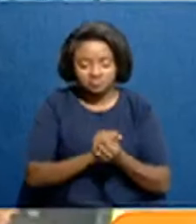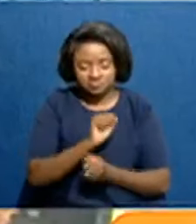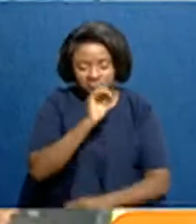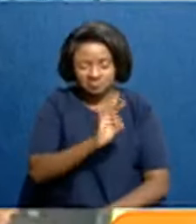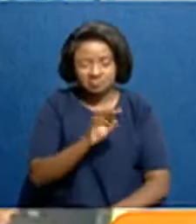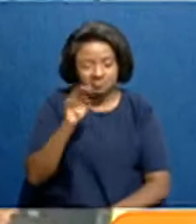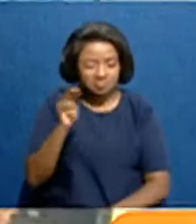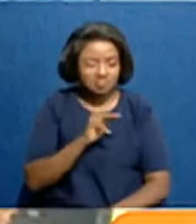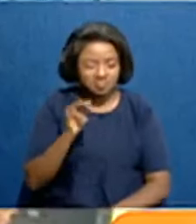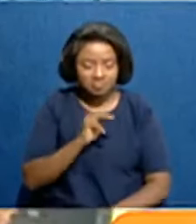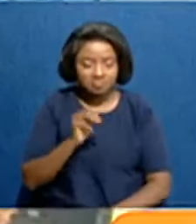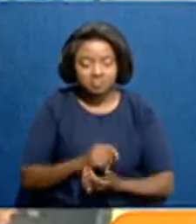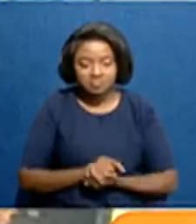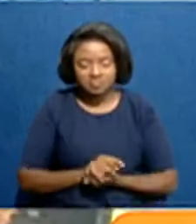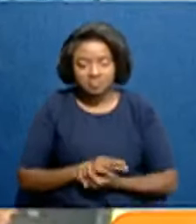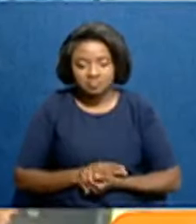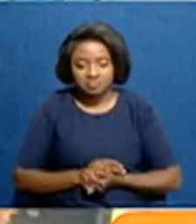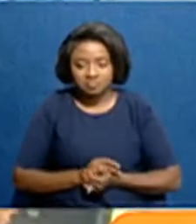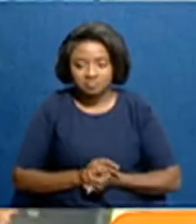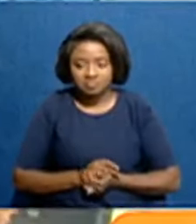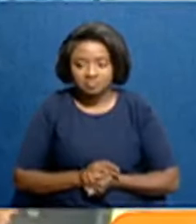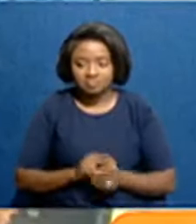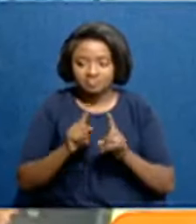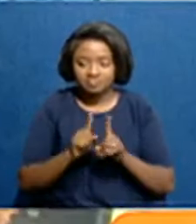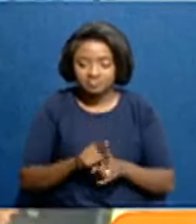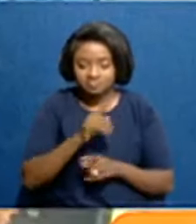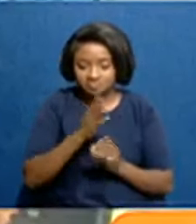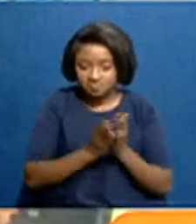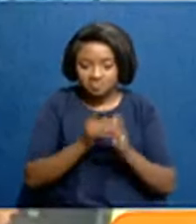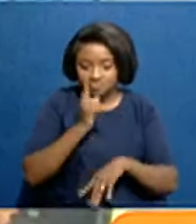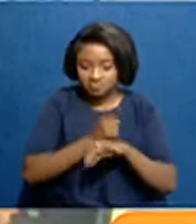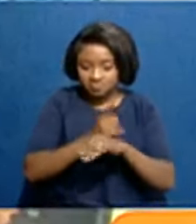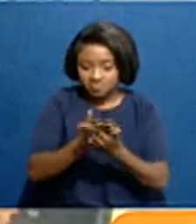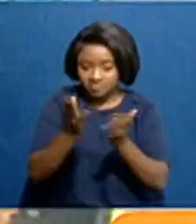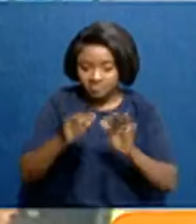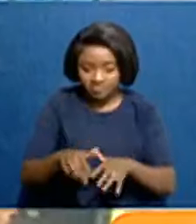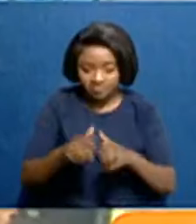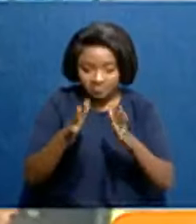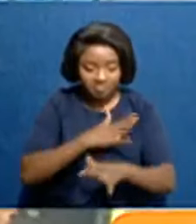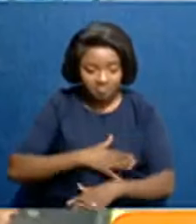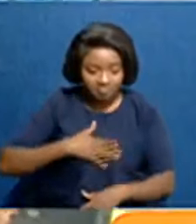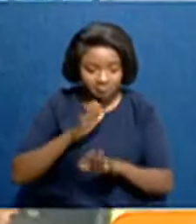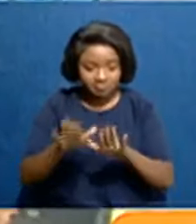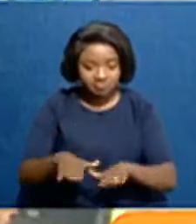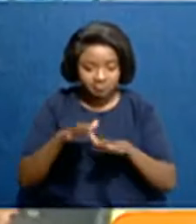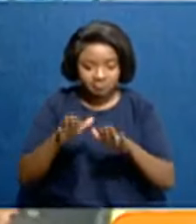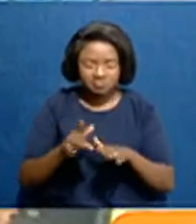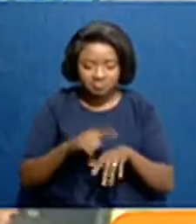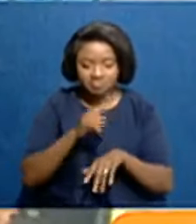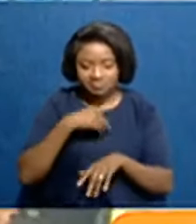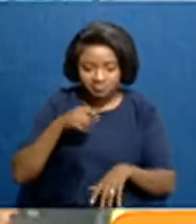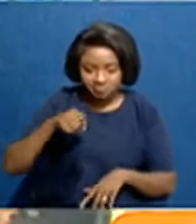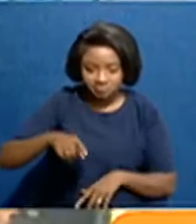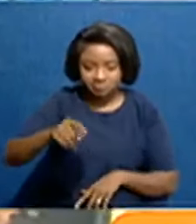shillings. Kenya Plant Health Inspection Service has warned farmers to remain vigilant during the planting